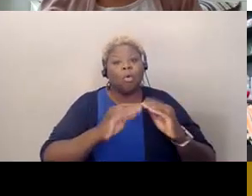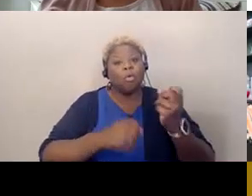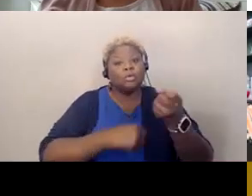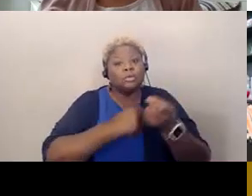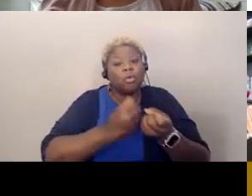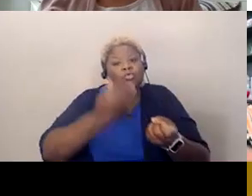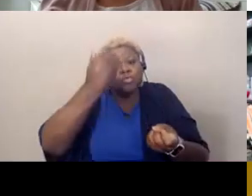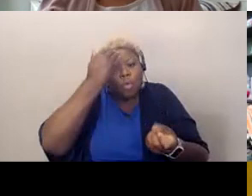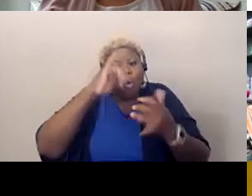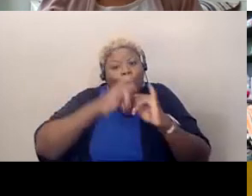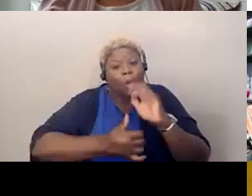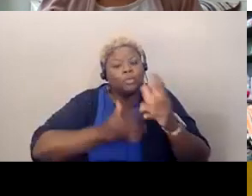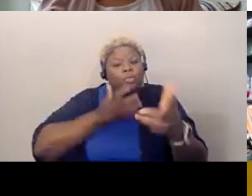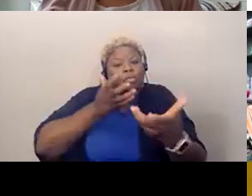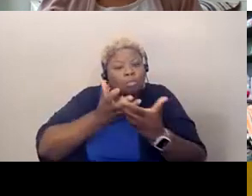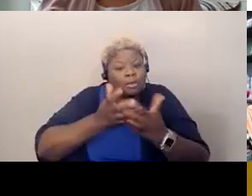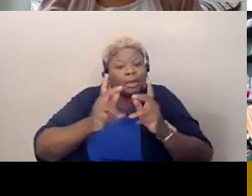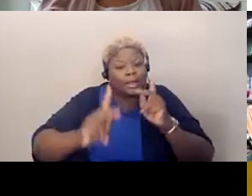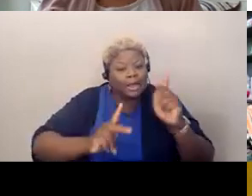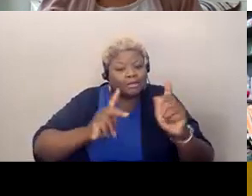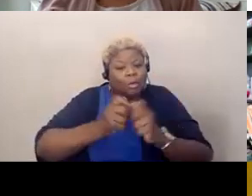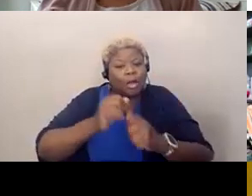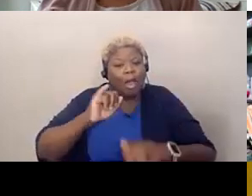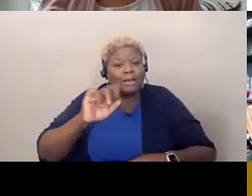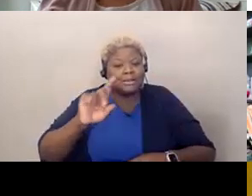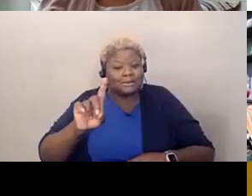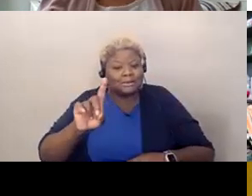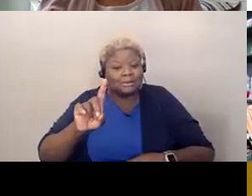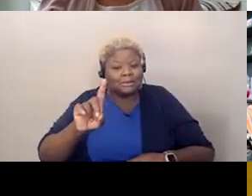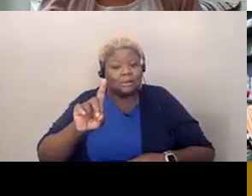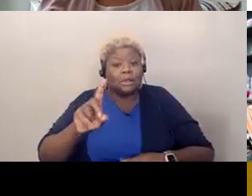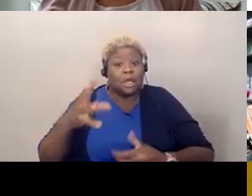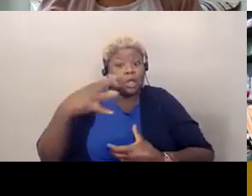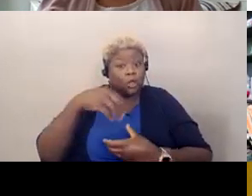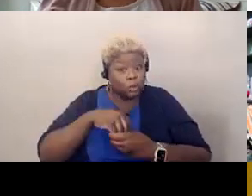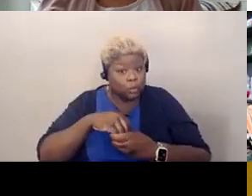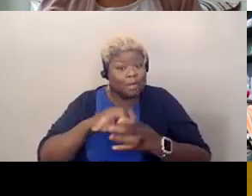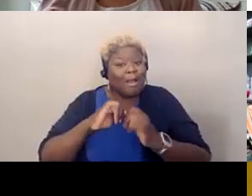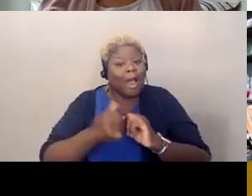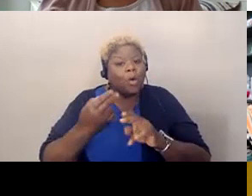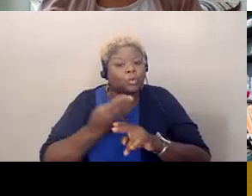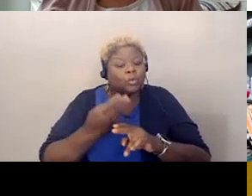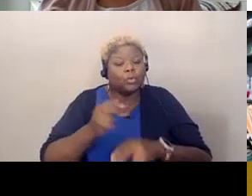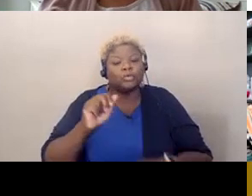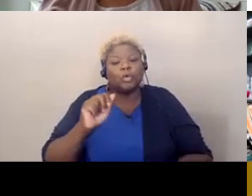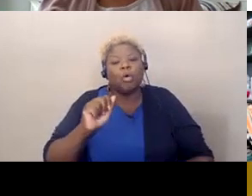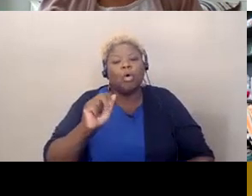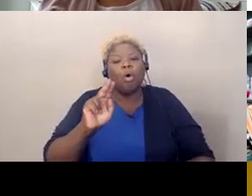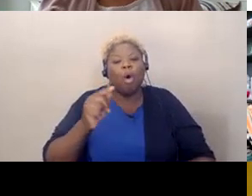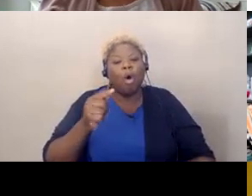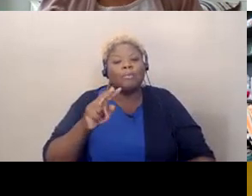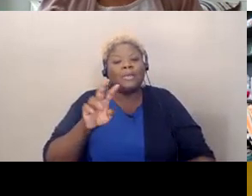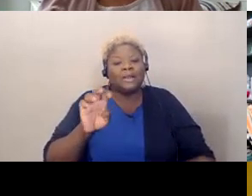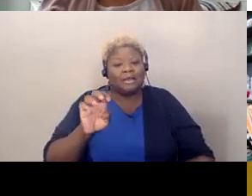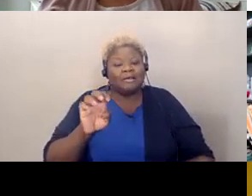successfully accommodate individuals with an intellectual or developmental disability, including how to use augmentative or alternative